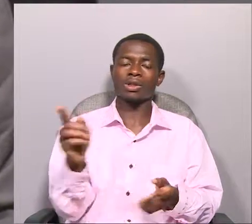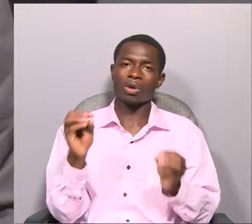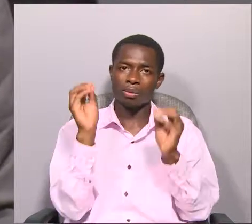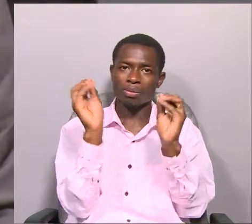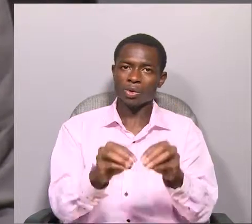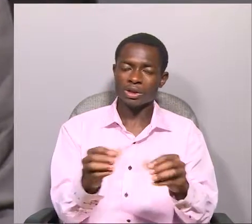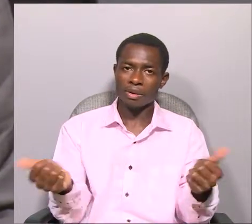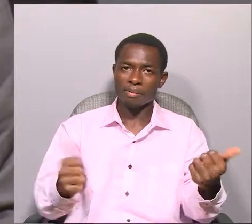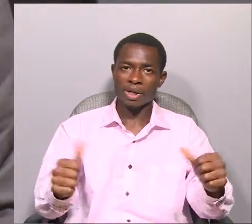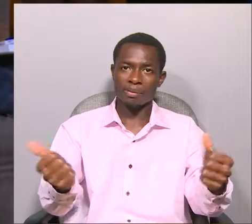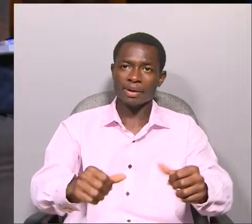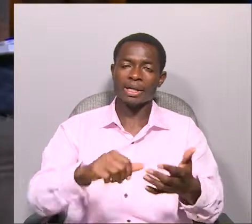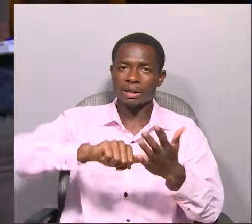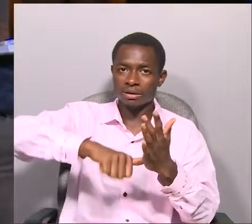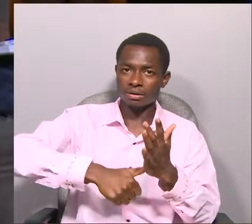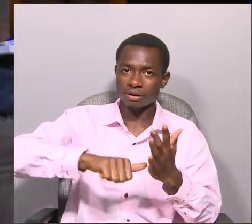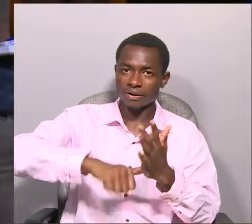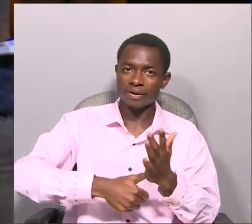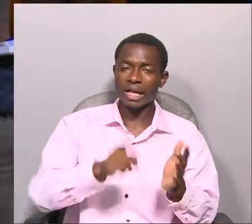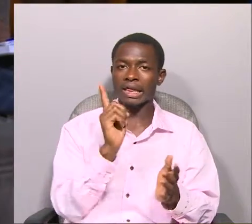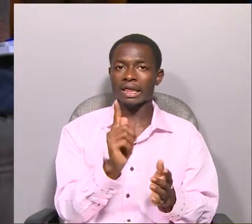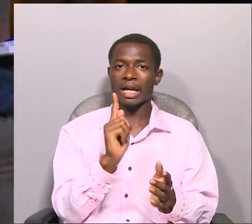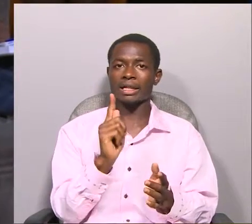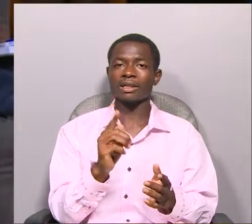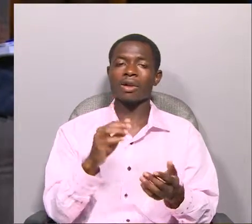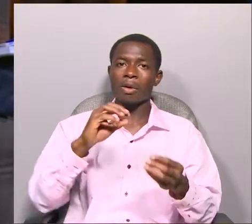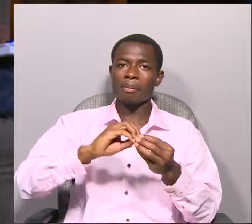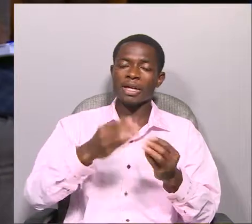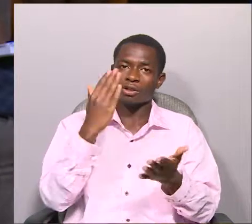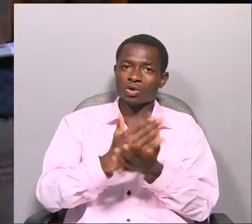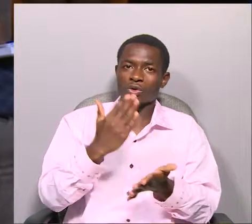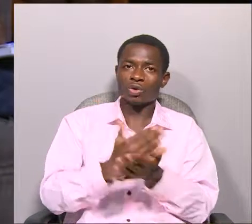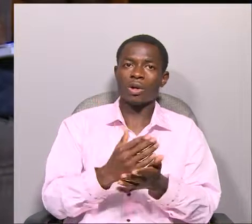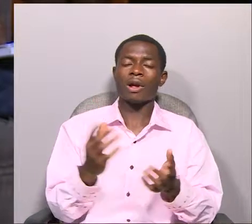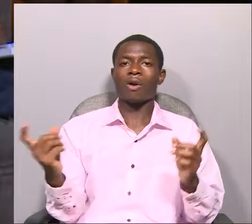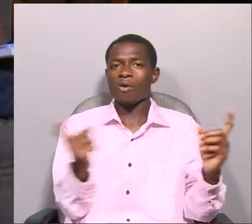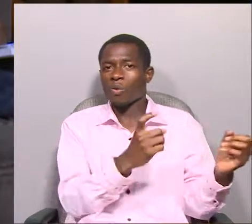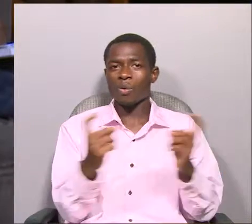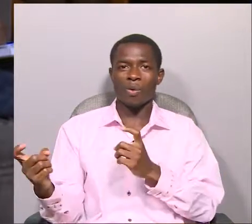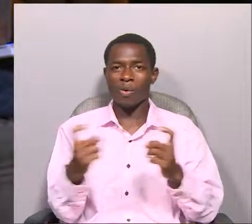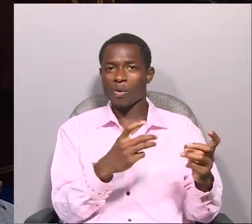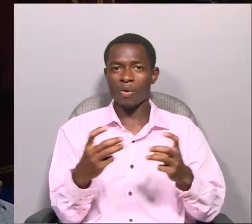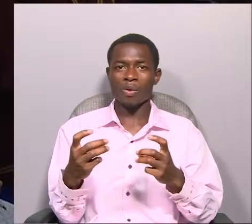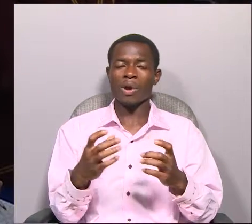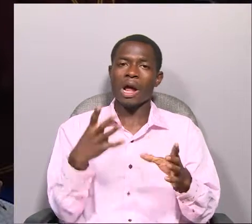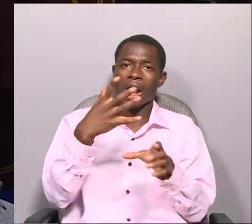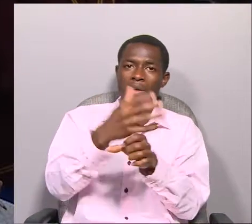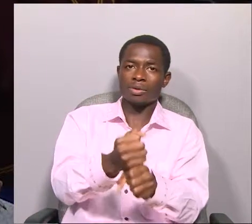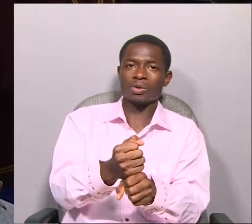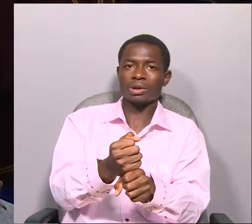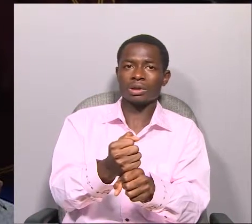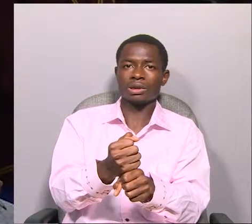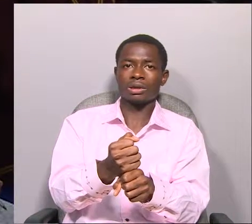place legislation that ensures that violence, abuse,